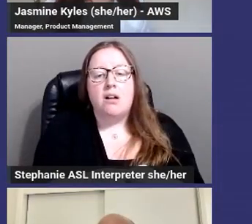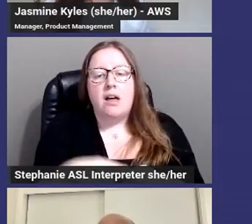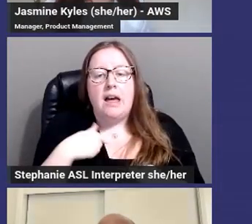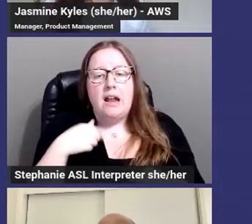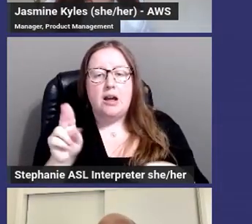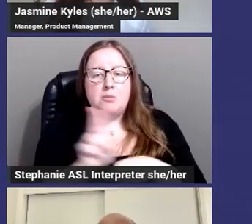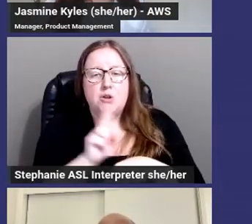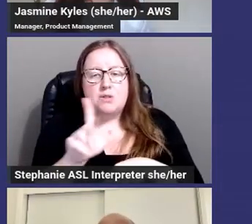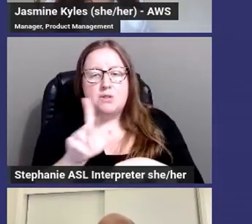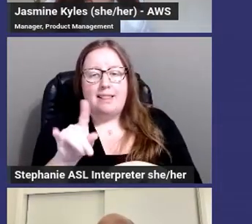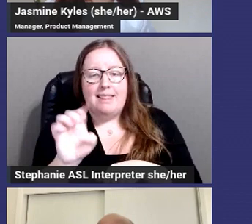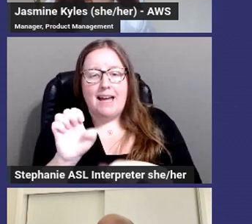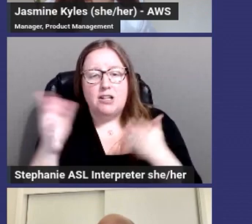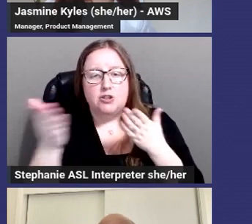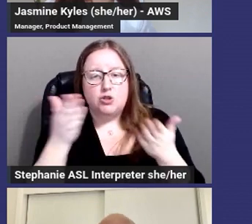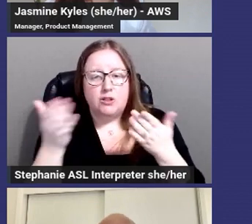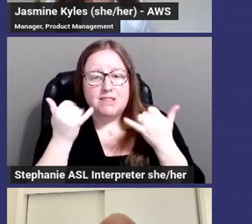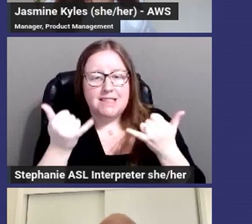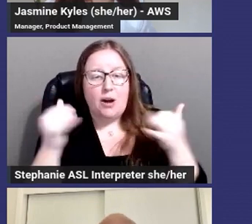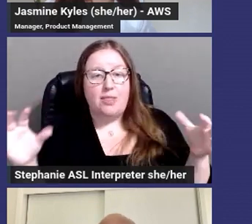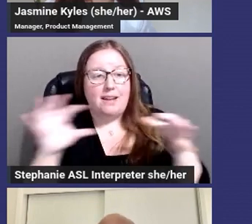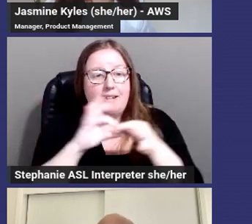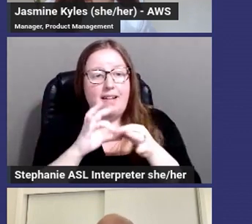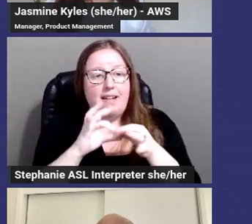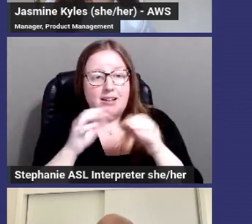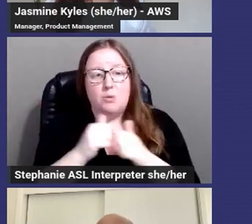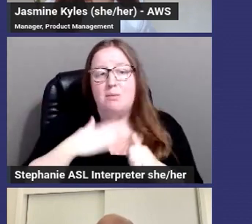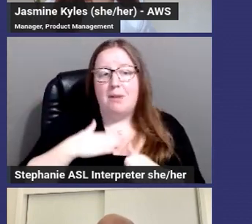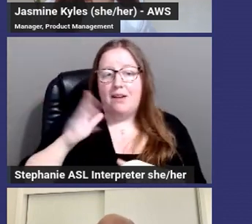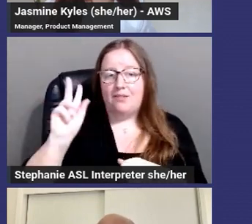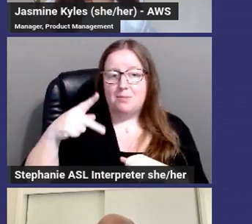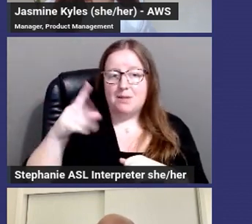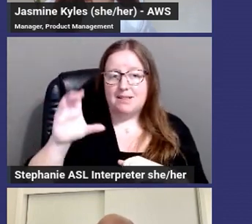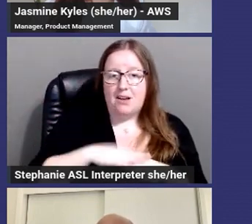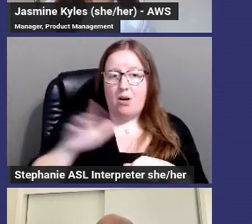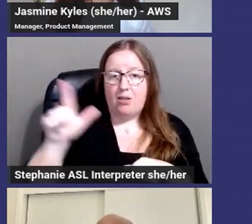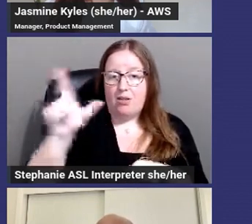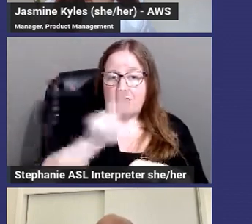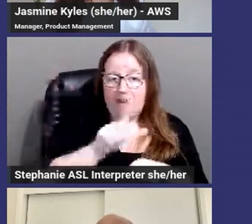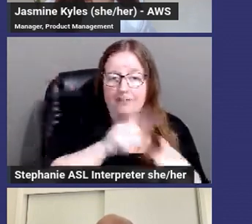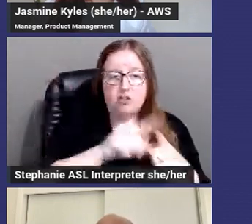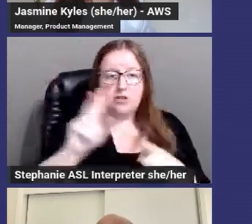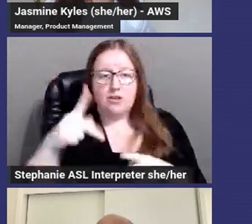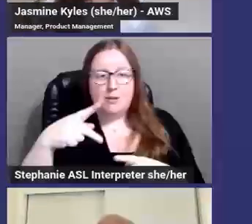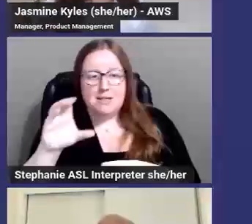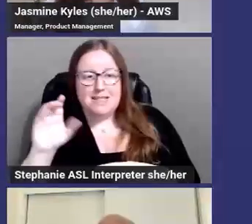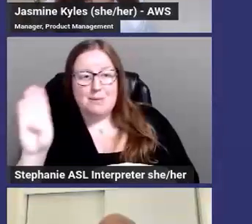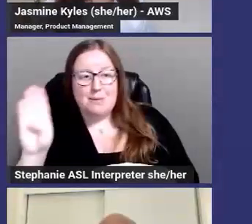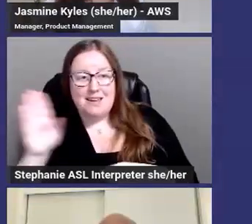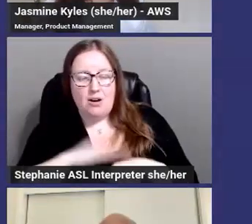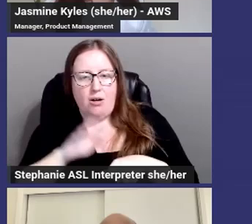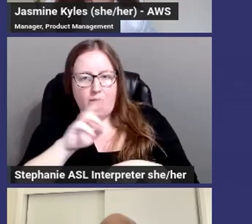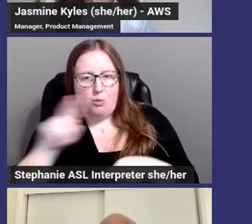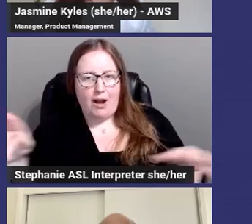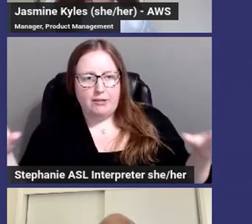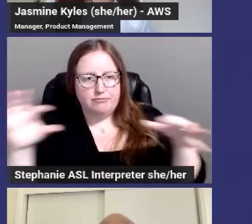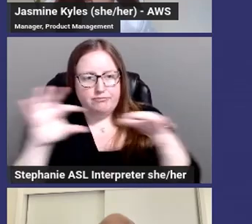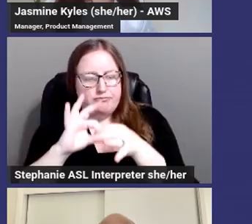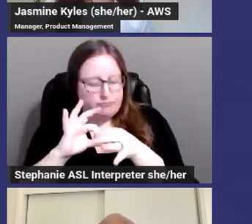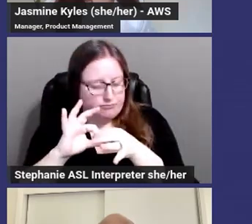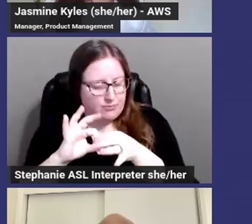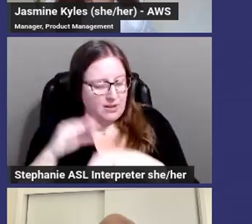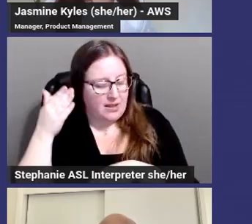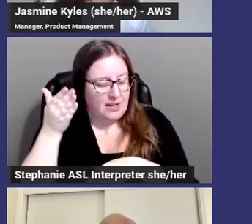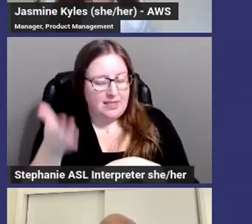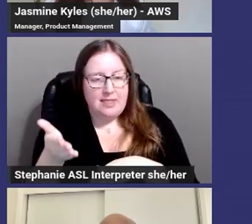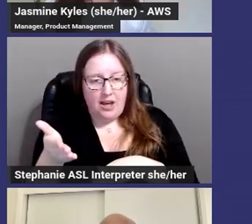a Lattice service network that connects across my VPC A on the left to VPC B on the right. And here, you